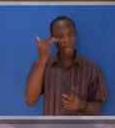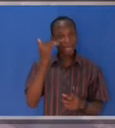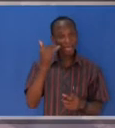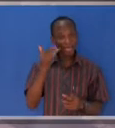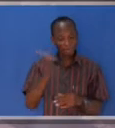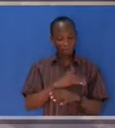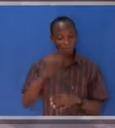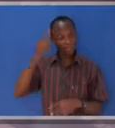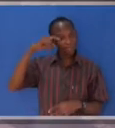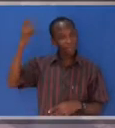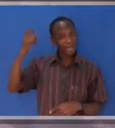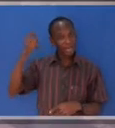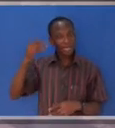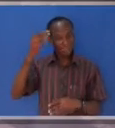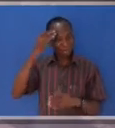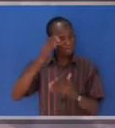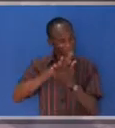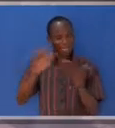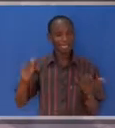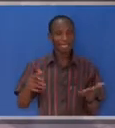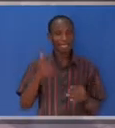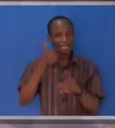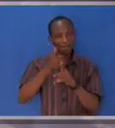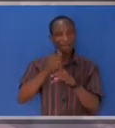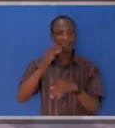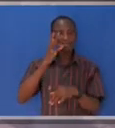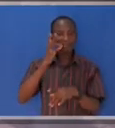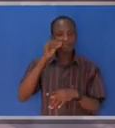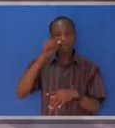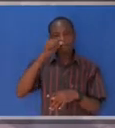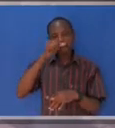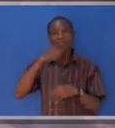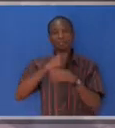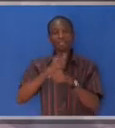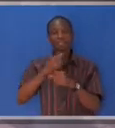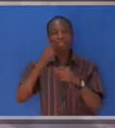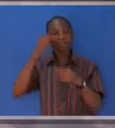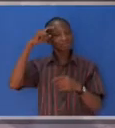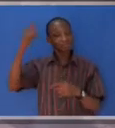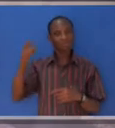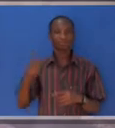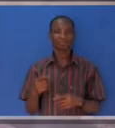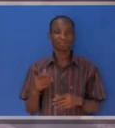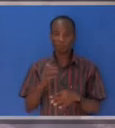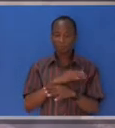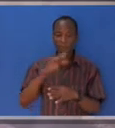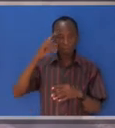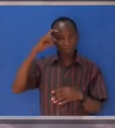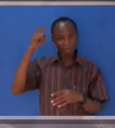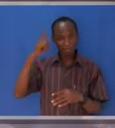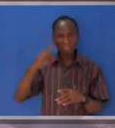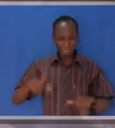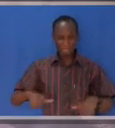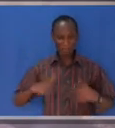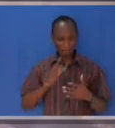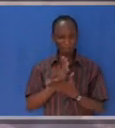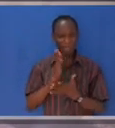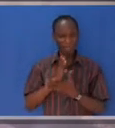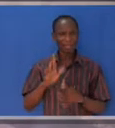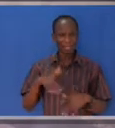obegboda mu no na na dwini mu da ho ansa na obegboda mu no na o kan nimpa ho na onu nsu